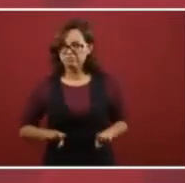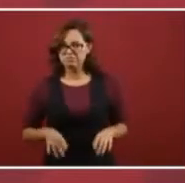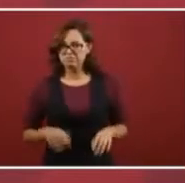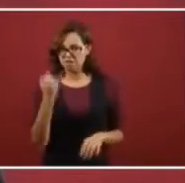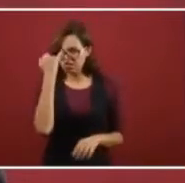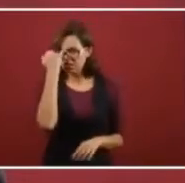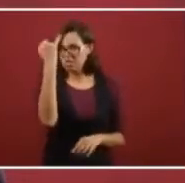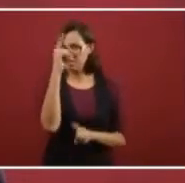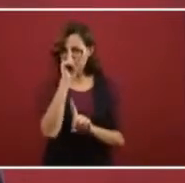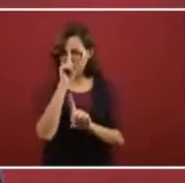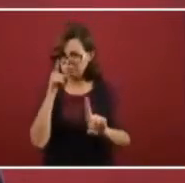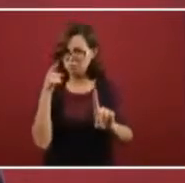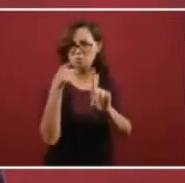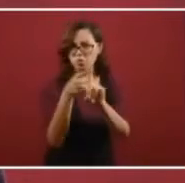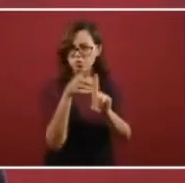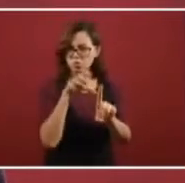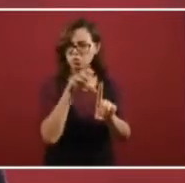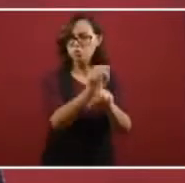It is not